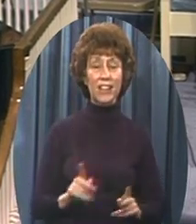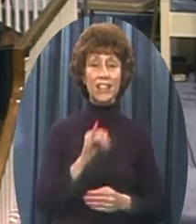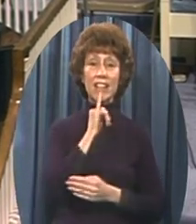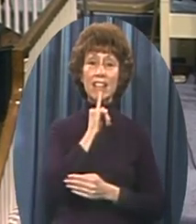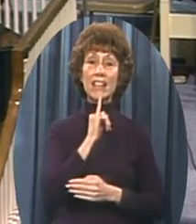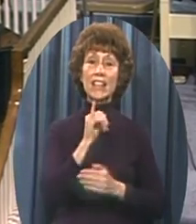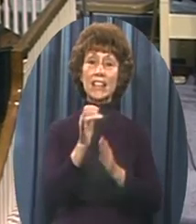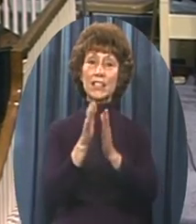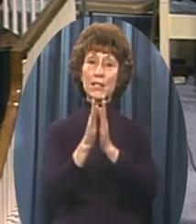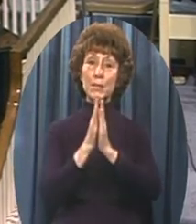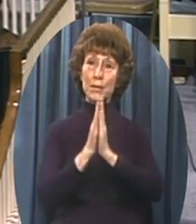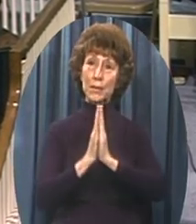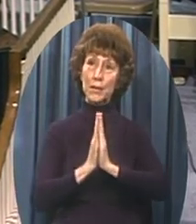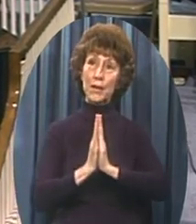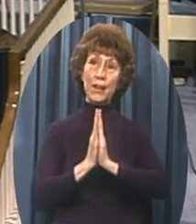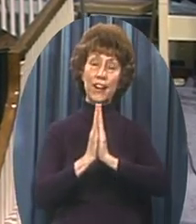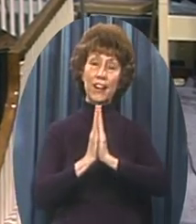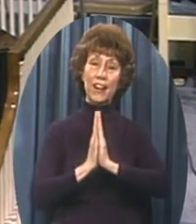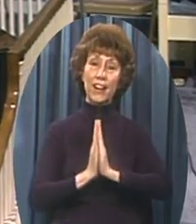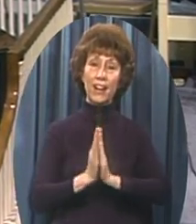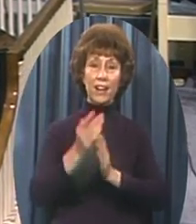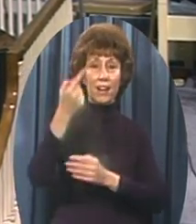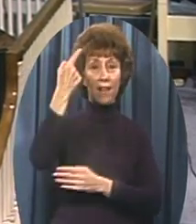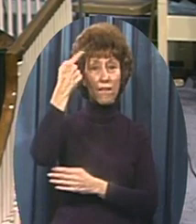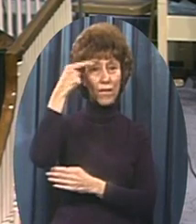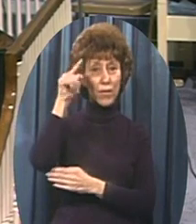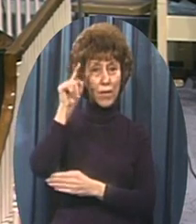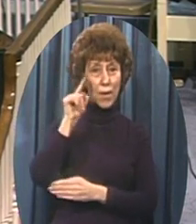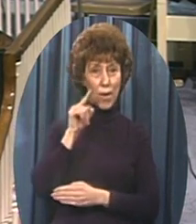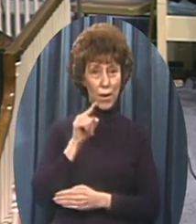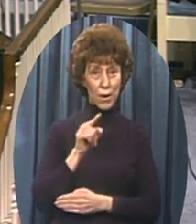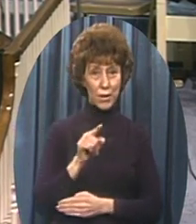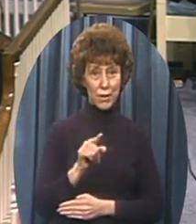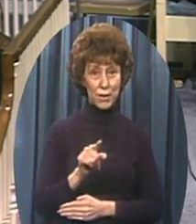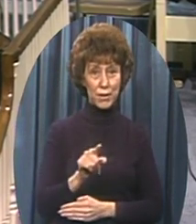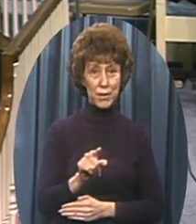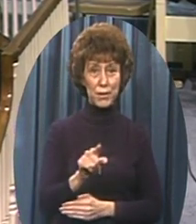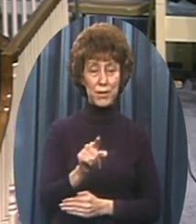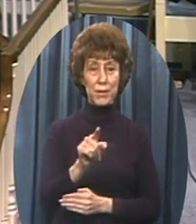Someone is praying for you.